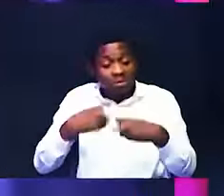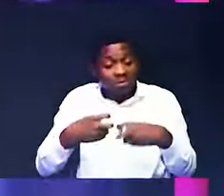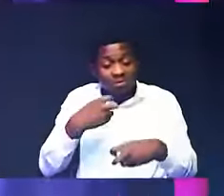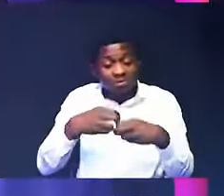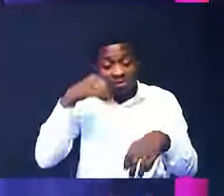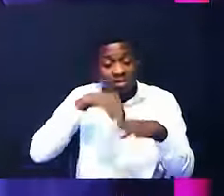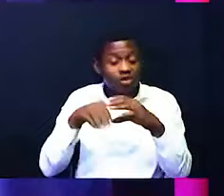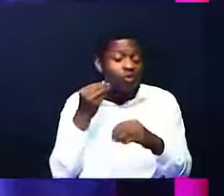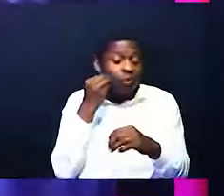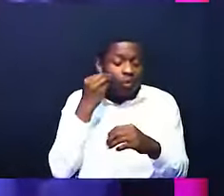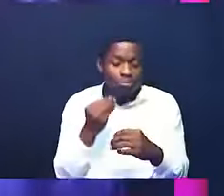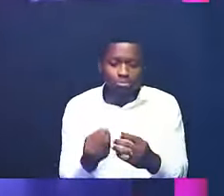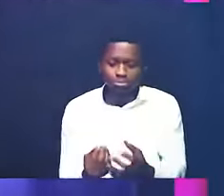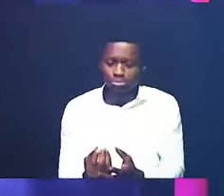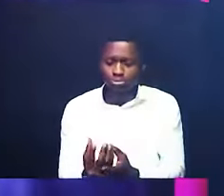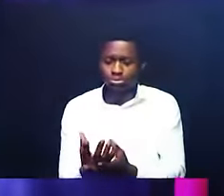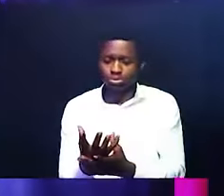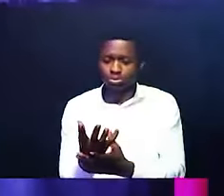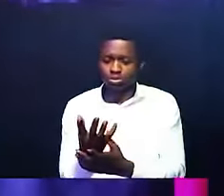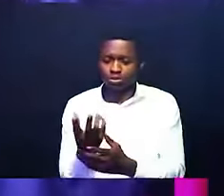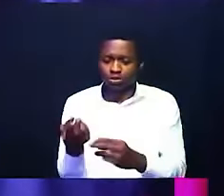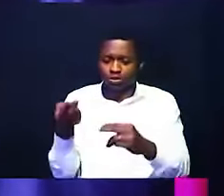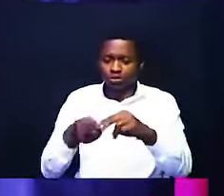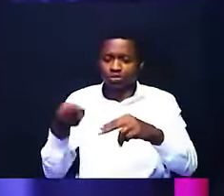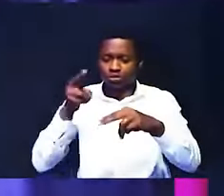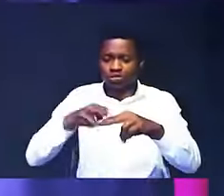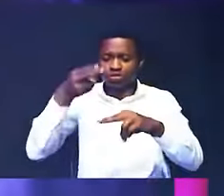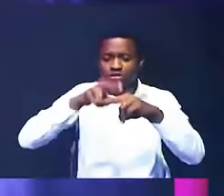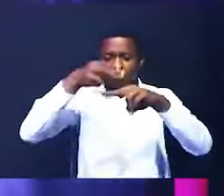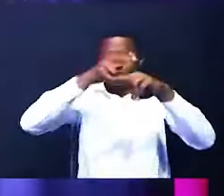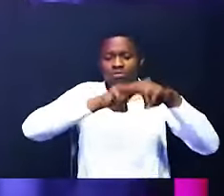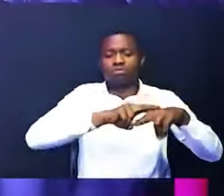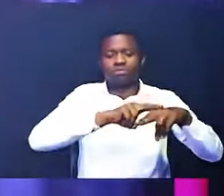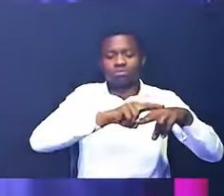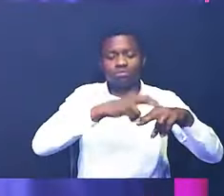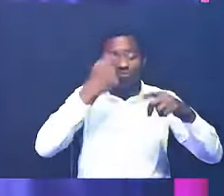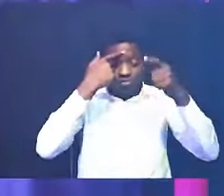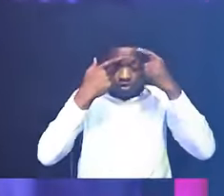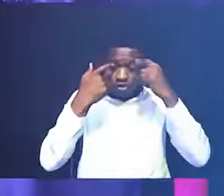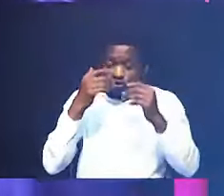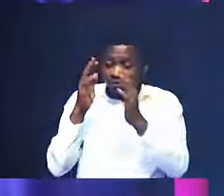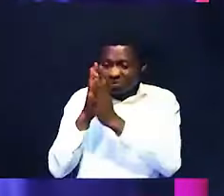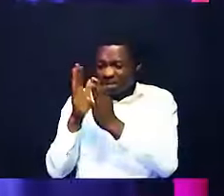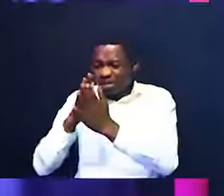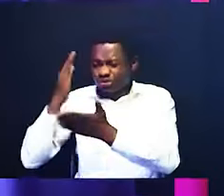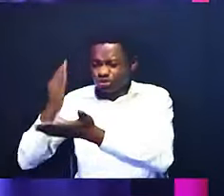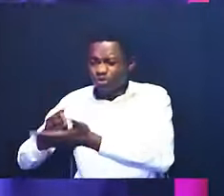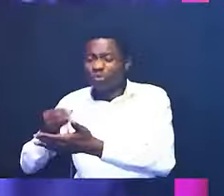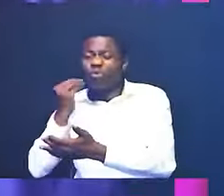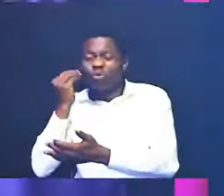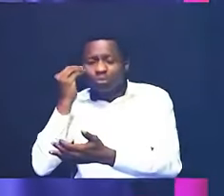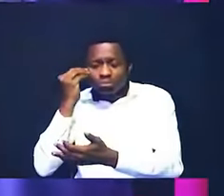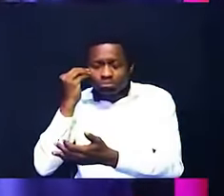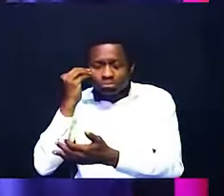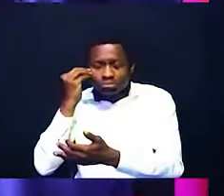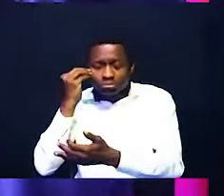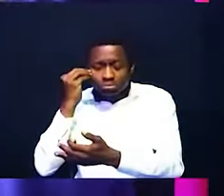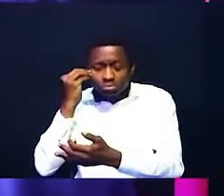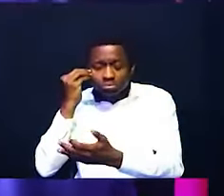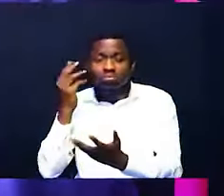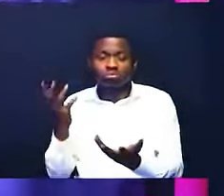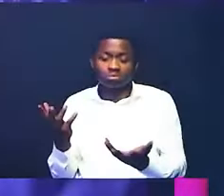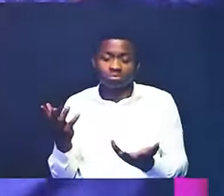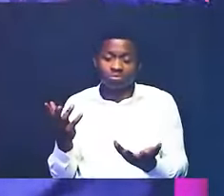rising. Nia ye campaign se ebredodo a woja se wo si afuri ebusuanfori muti ahodo no sampen dodo no